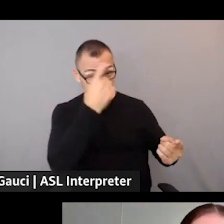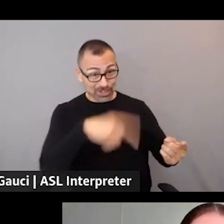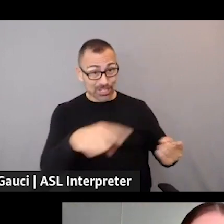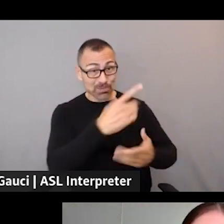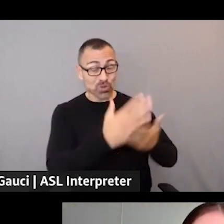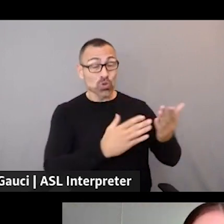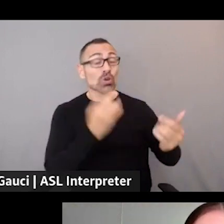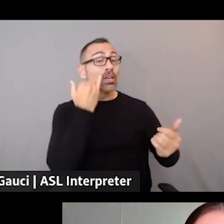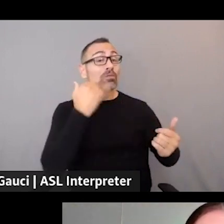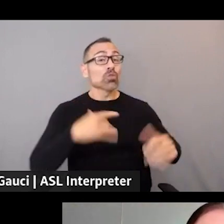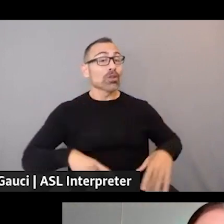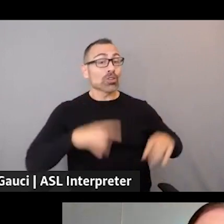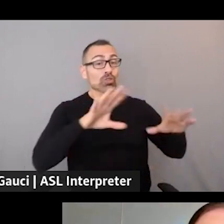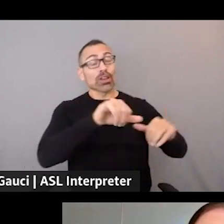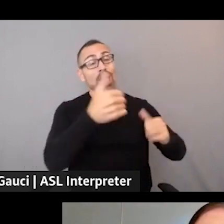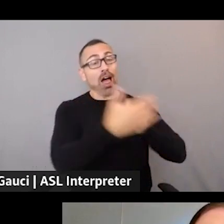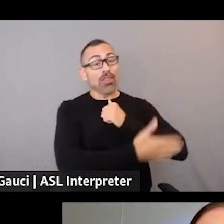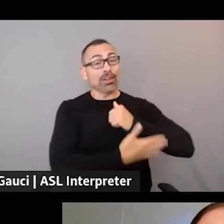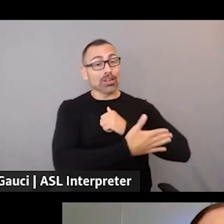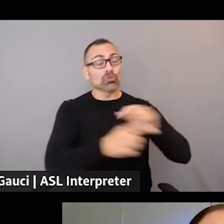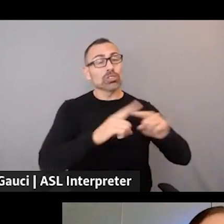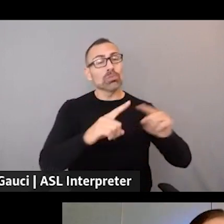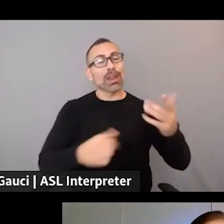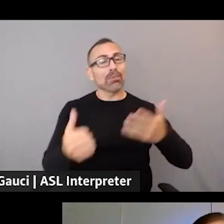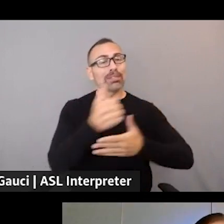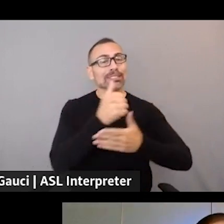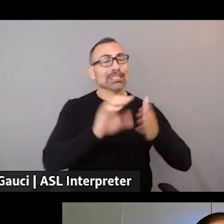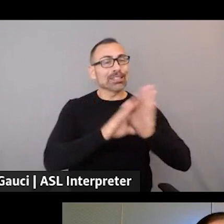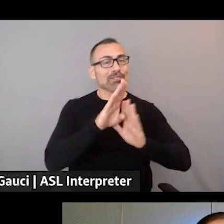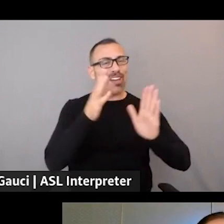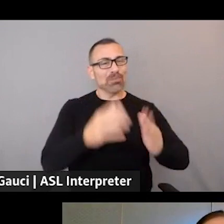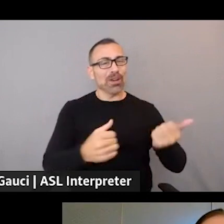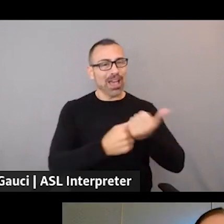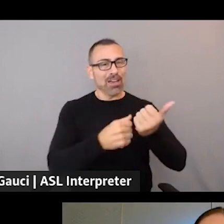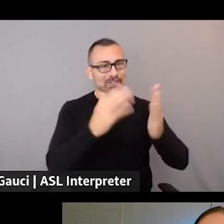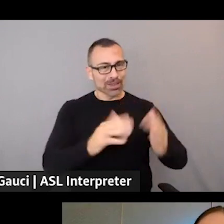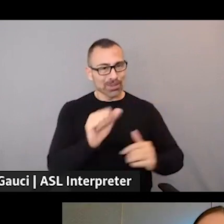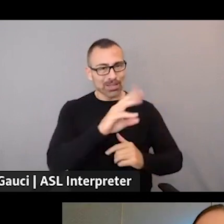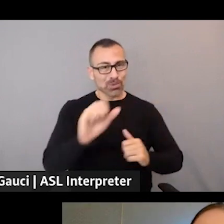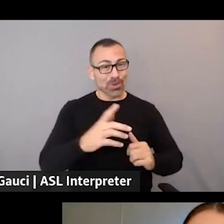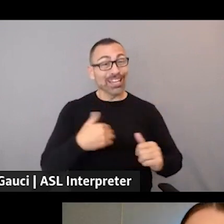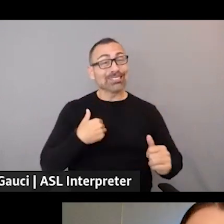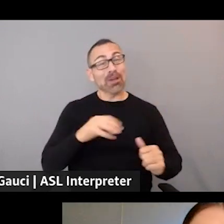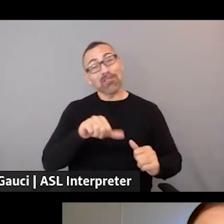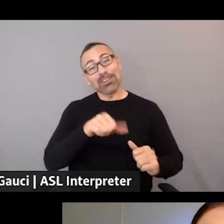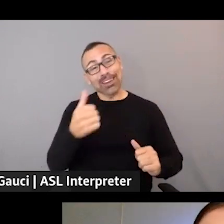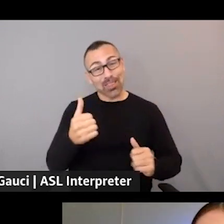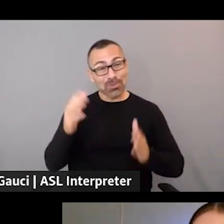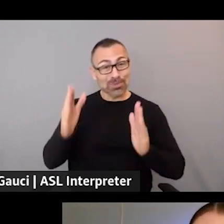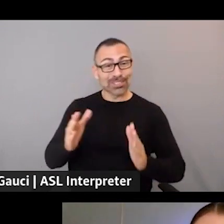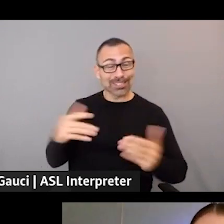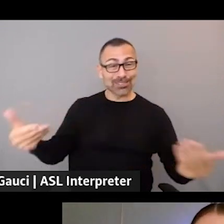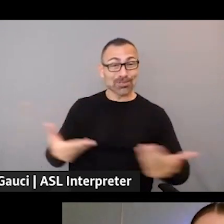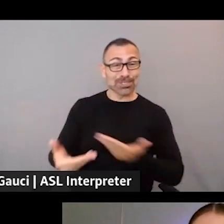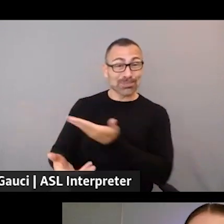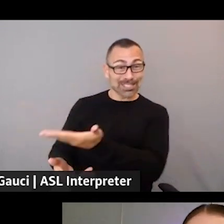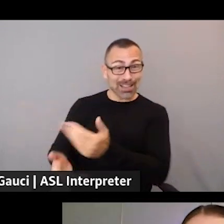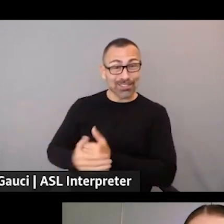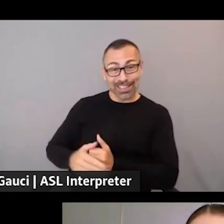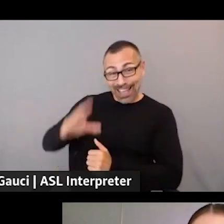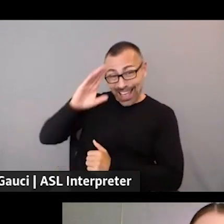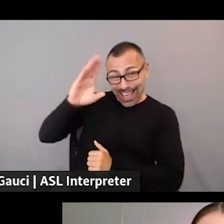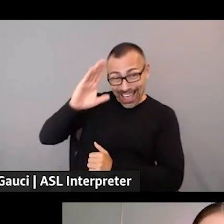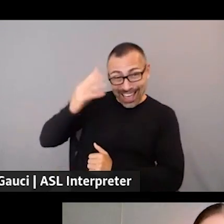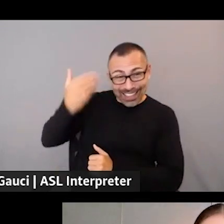developer advocate with AWS, and I will let my fantastic and esteemed co-host introduce herself. Thanks, Brooke. Hey, everyone. I'm